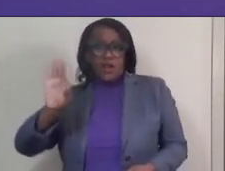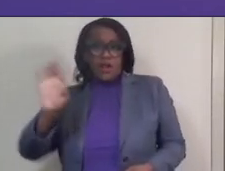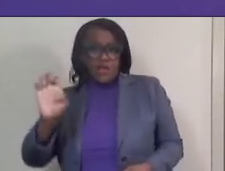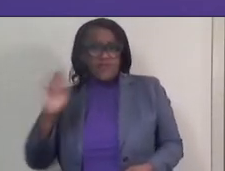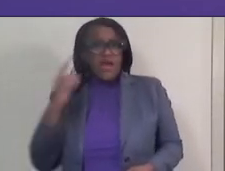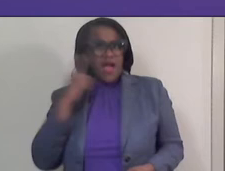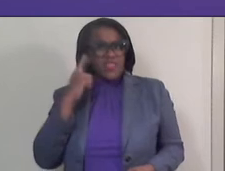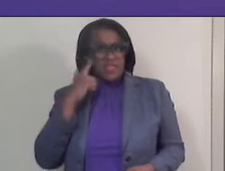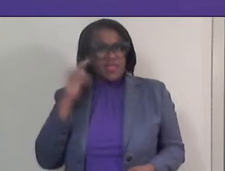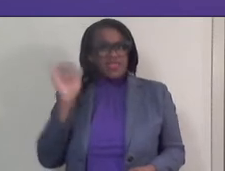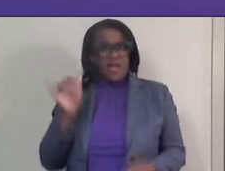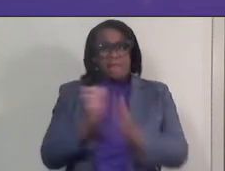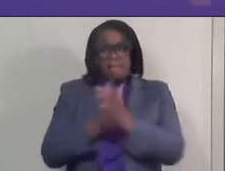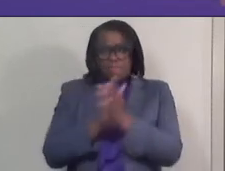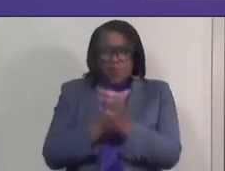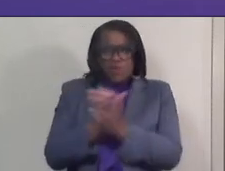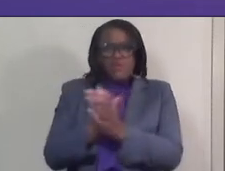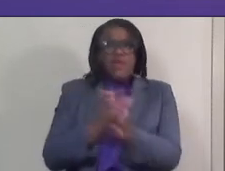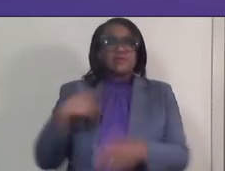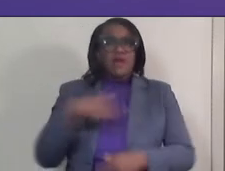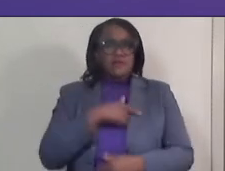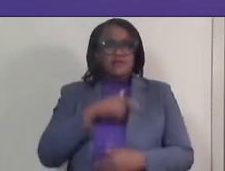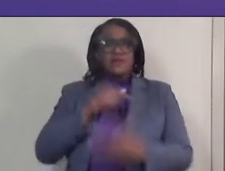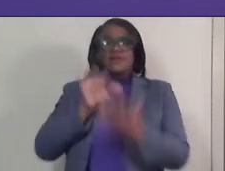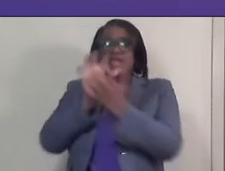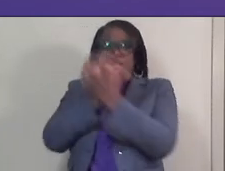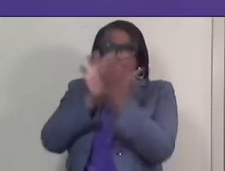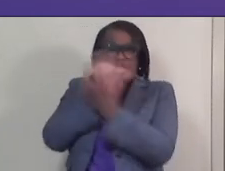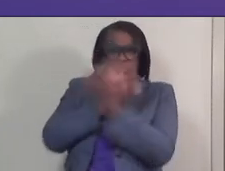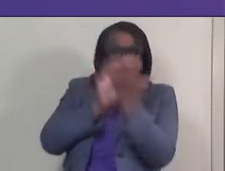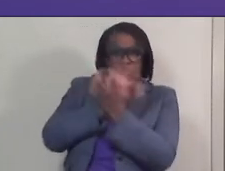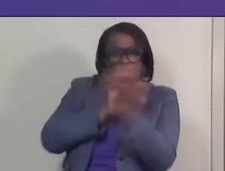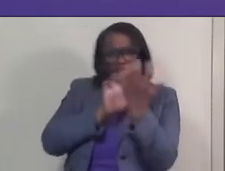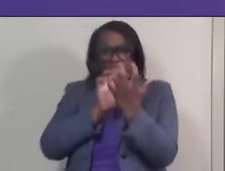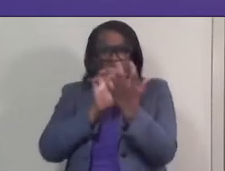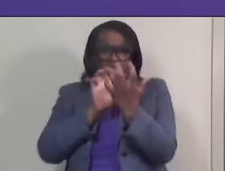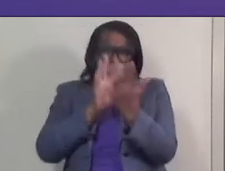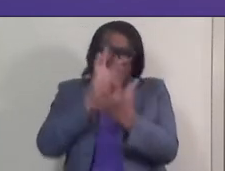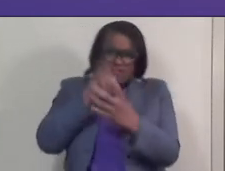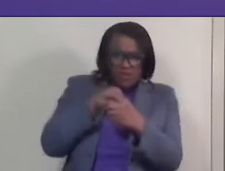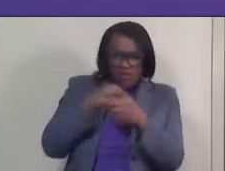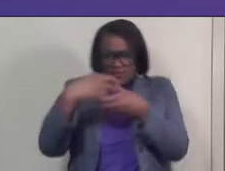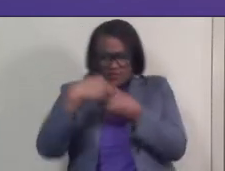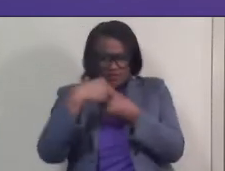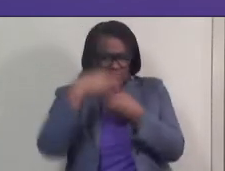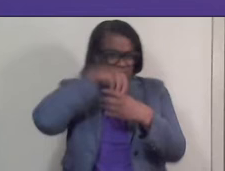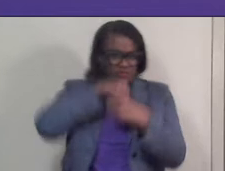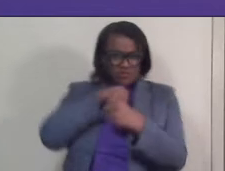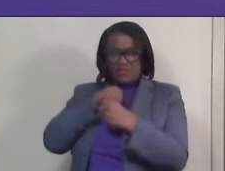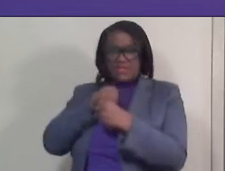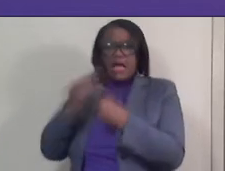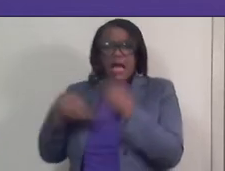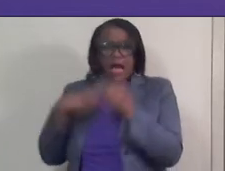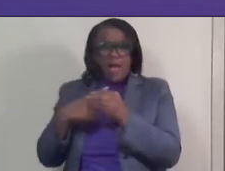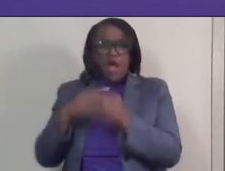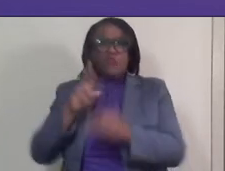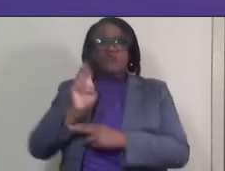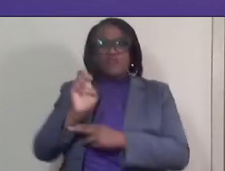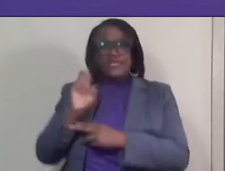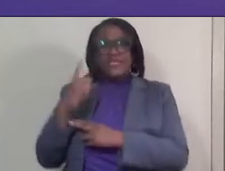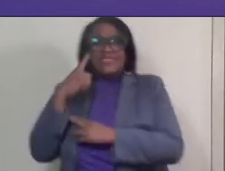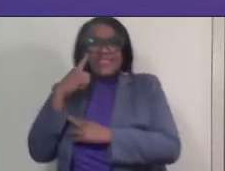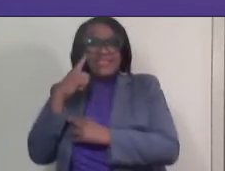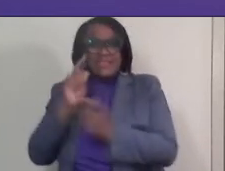that is intersectoral, cross-sectoral, that is about rethinking how the